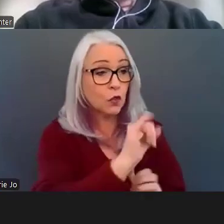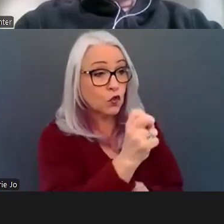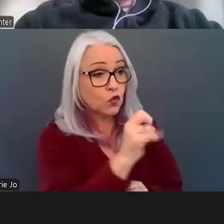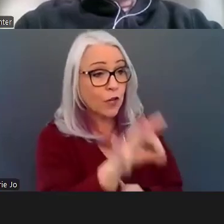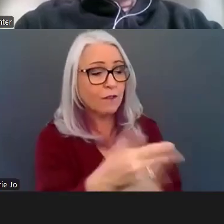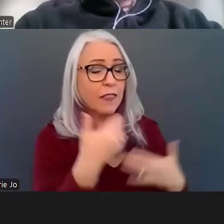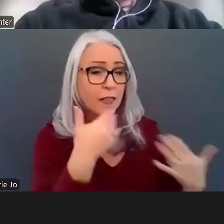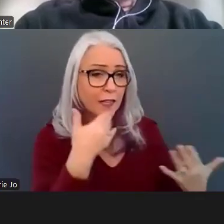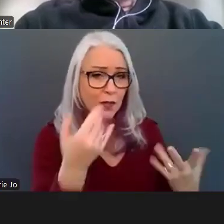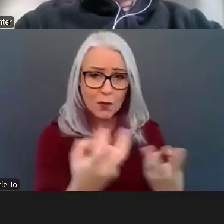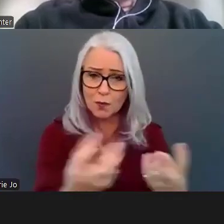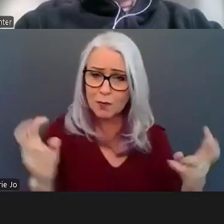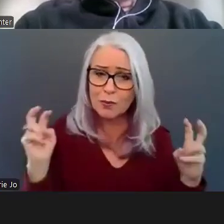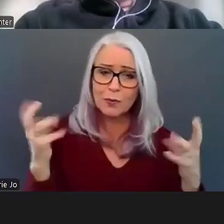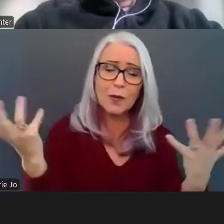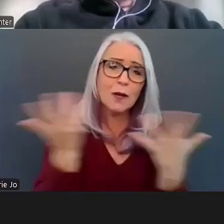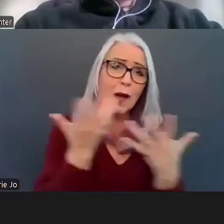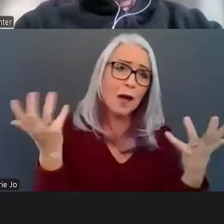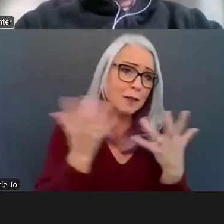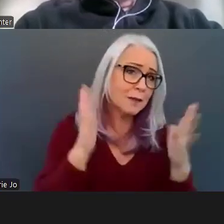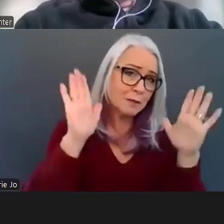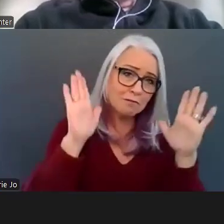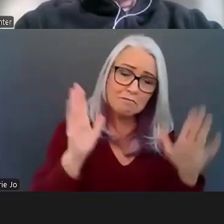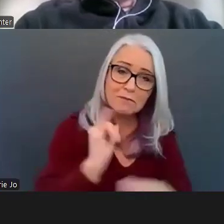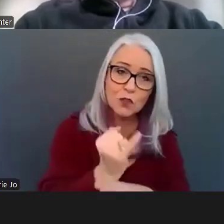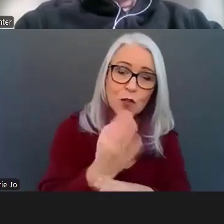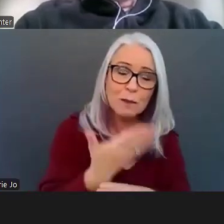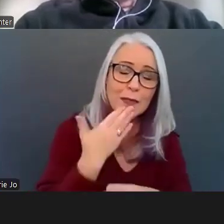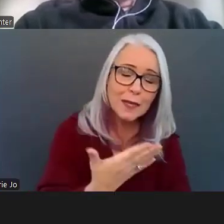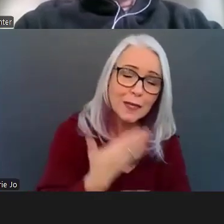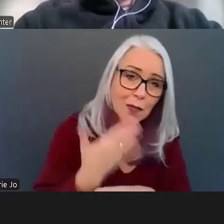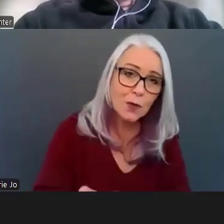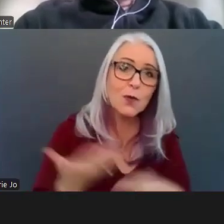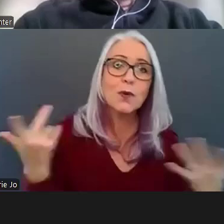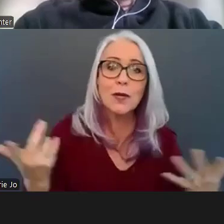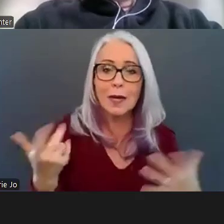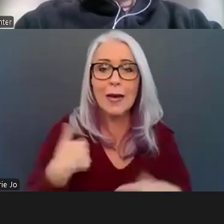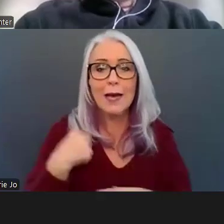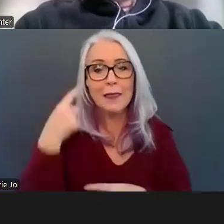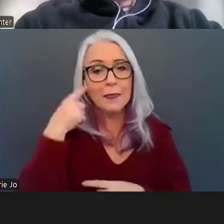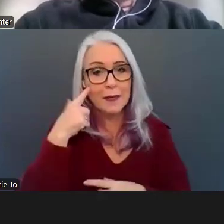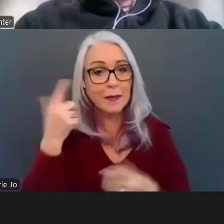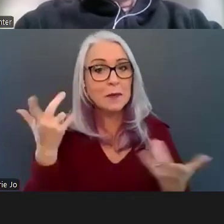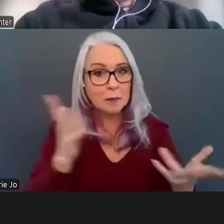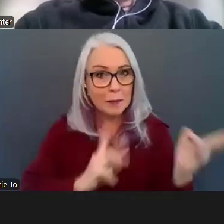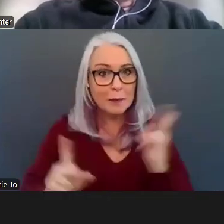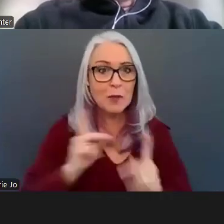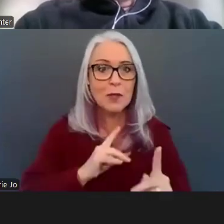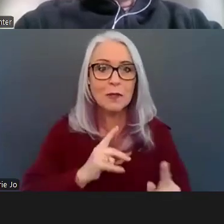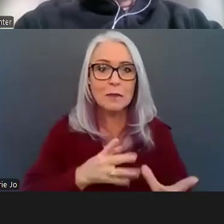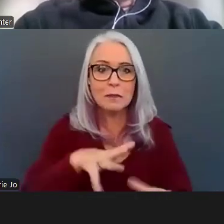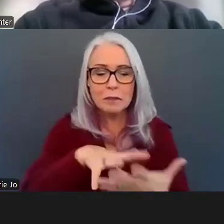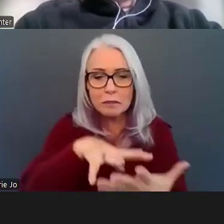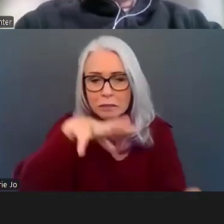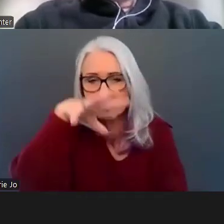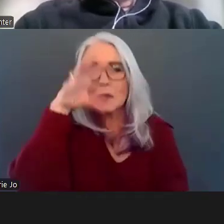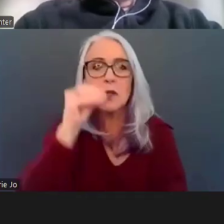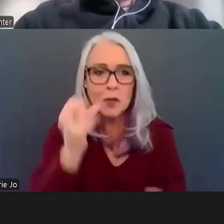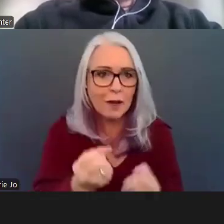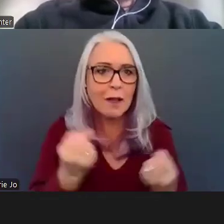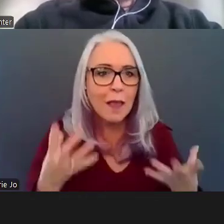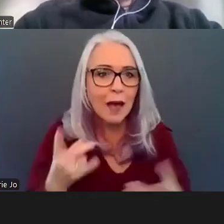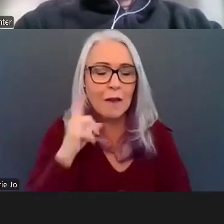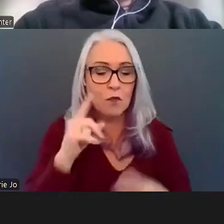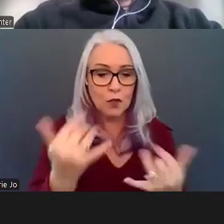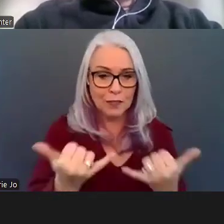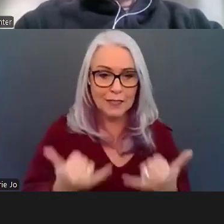our panel. You guys did a great job. You ran with it great. I hope folks got a lot out of today's conversation. I certainly did.